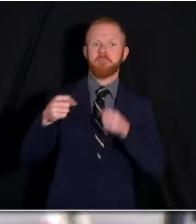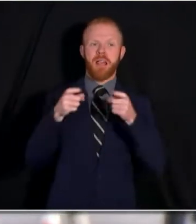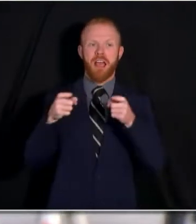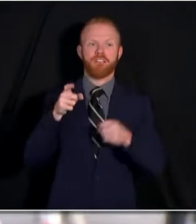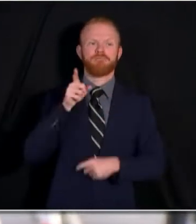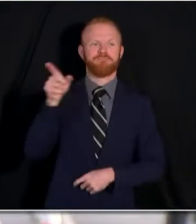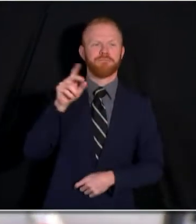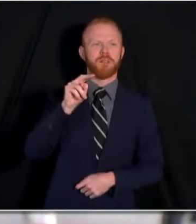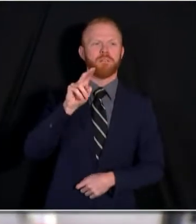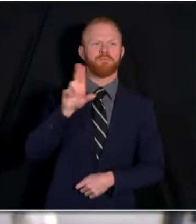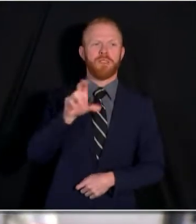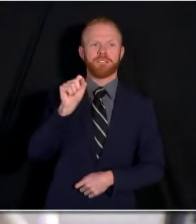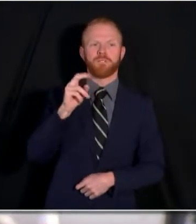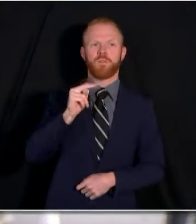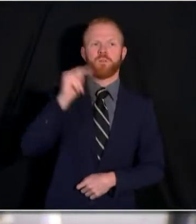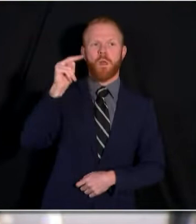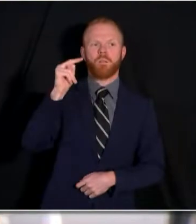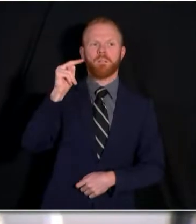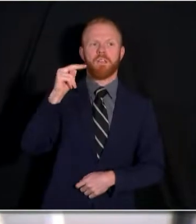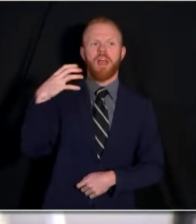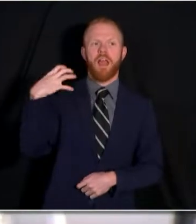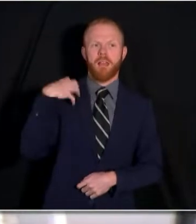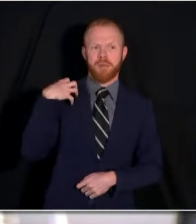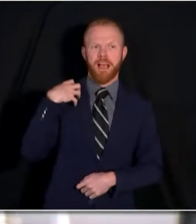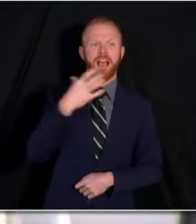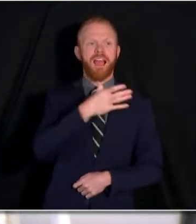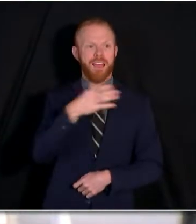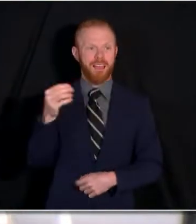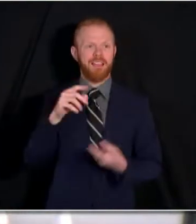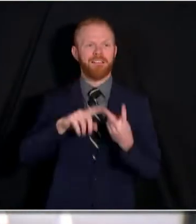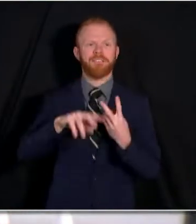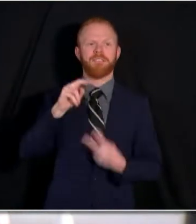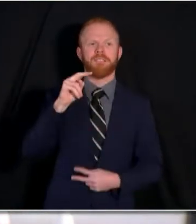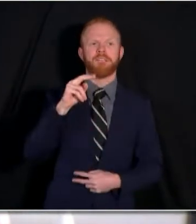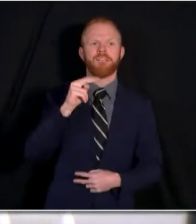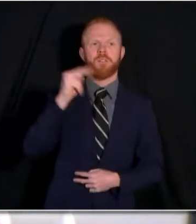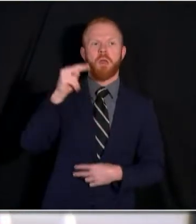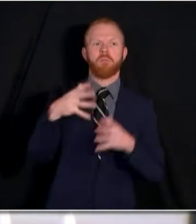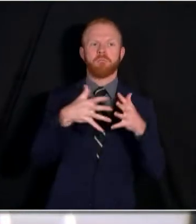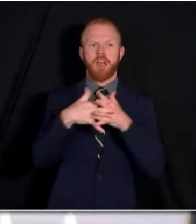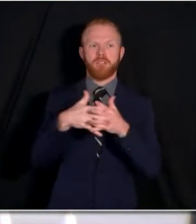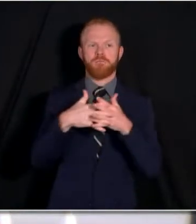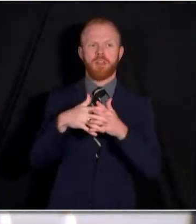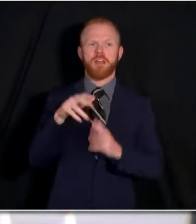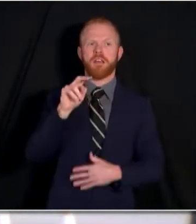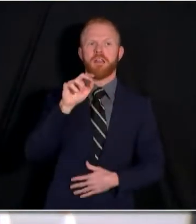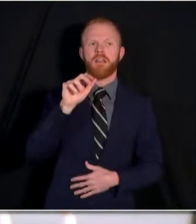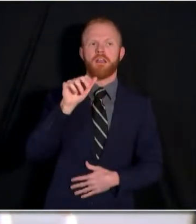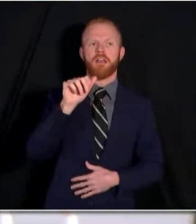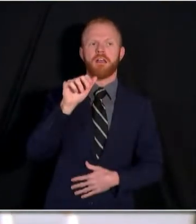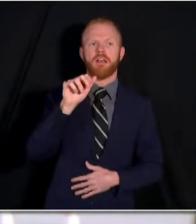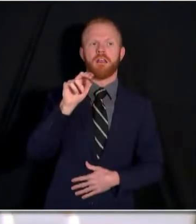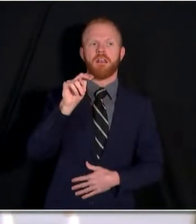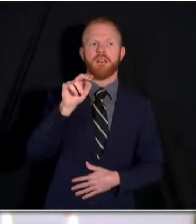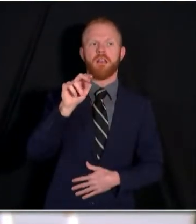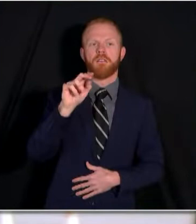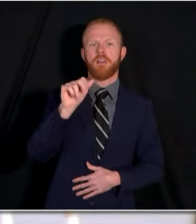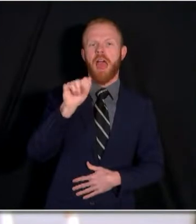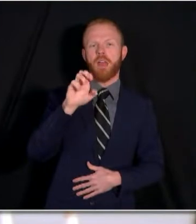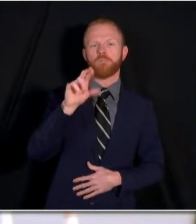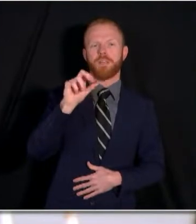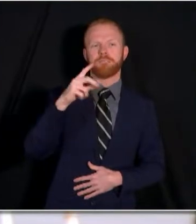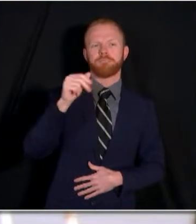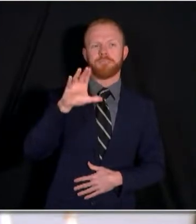Command, commonly referred to as NORTHCOM and NORAD. Thanks, everybody, for being here. To the governor, to the